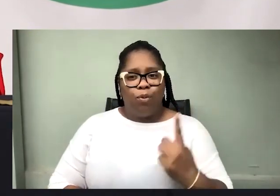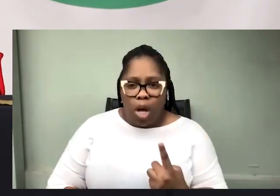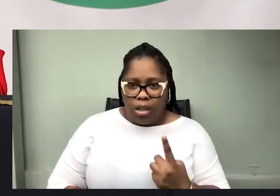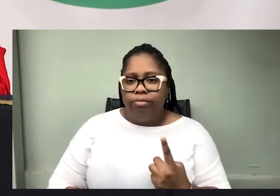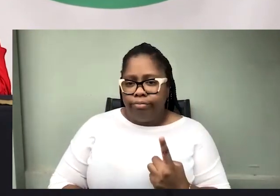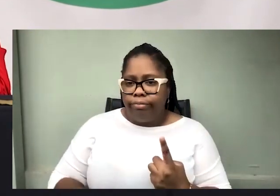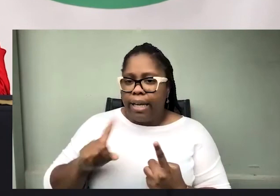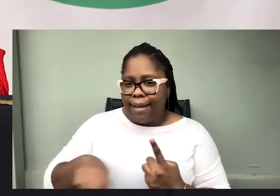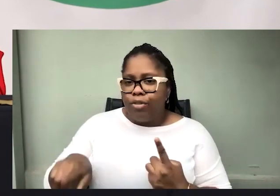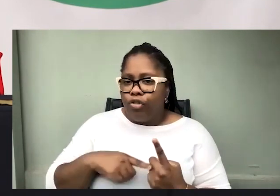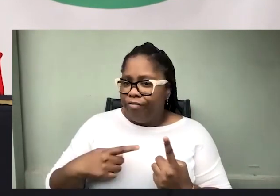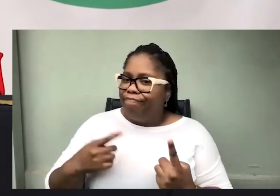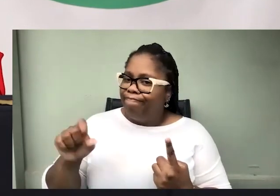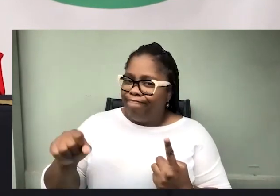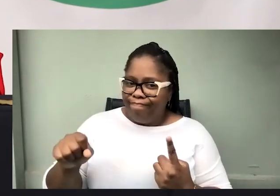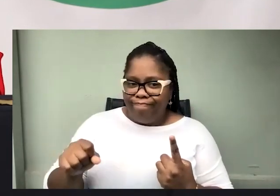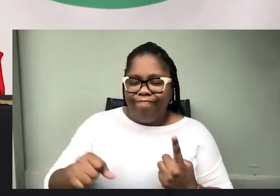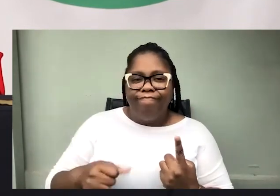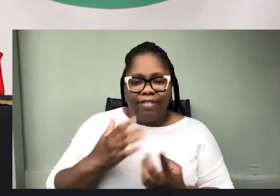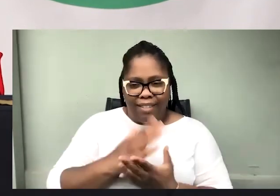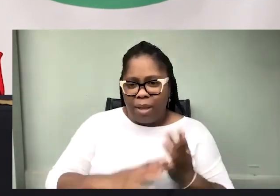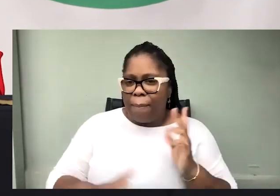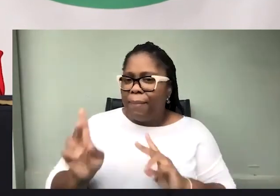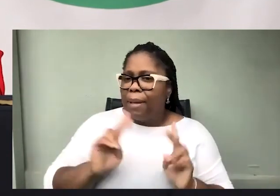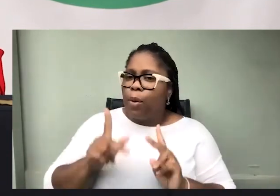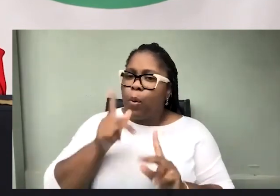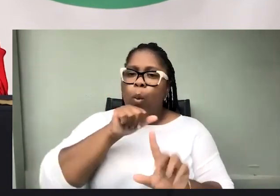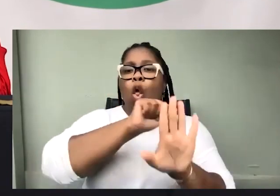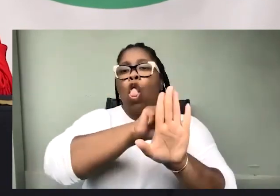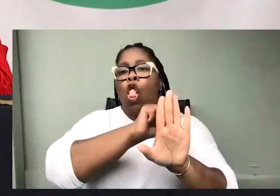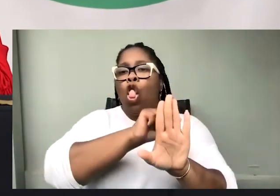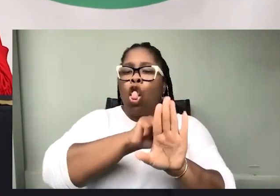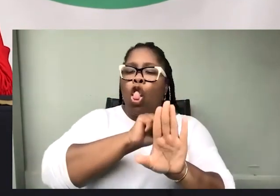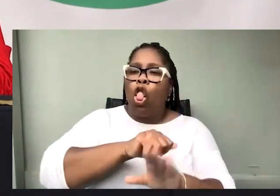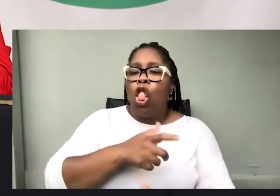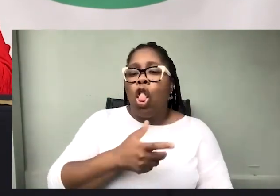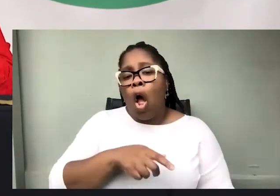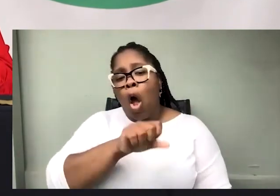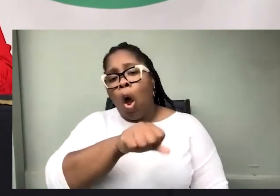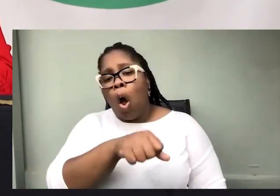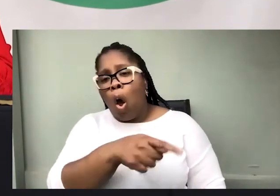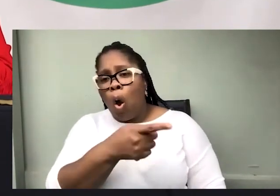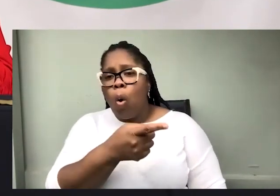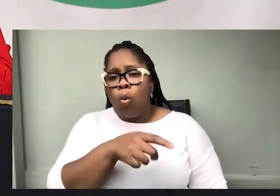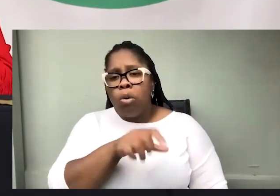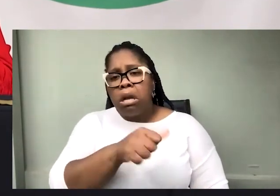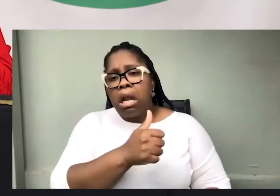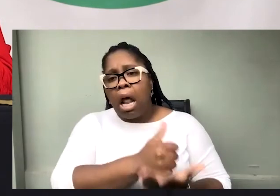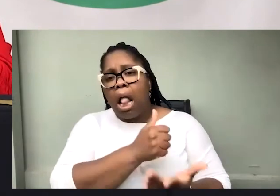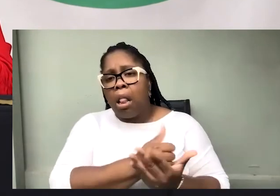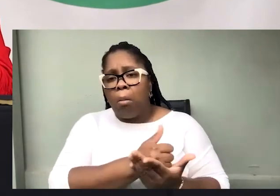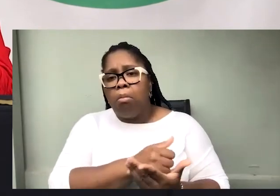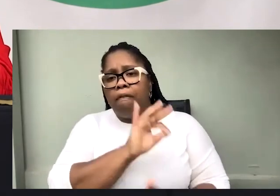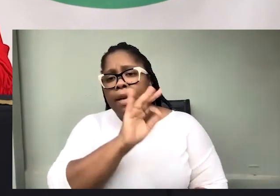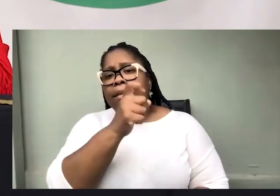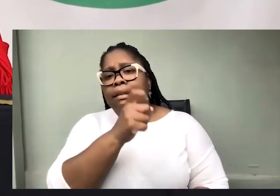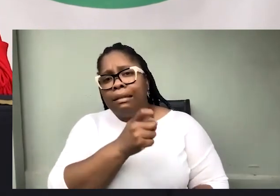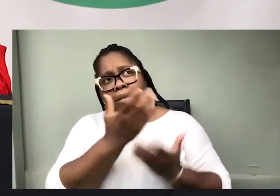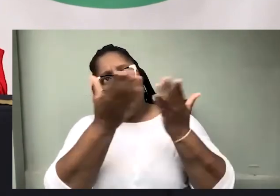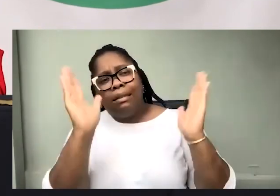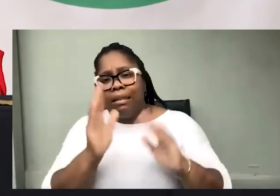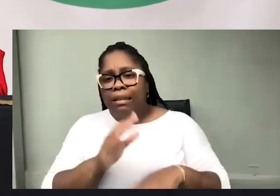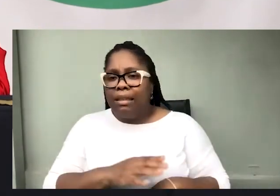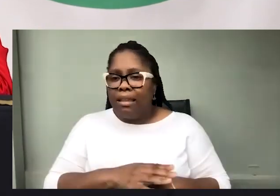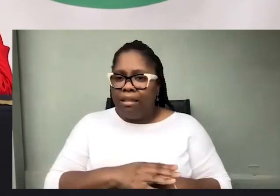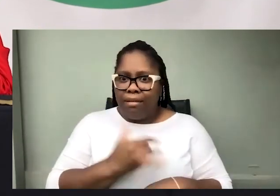that again, some of the people that knock on doors saying, we can help you get this fixed, are actually